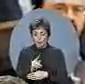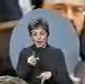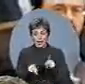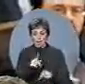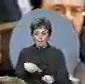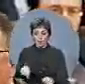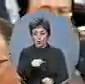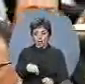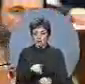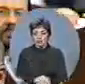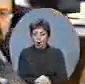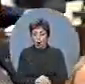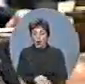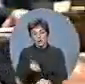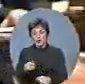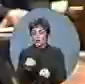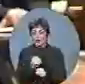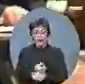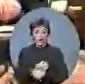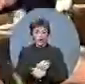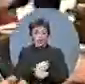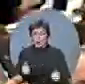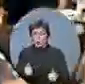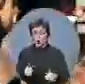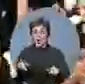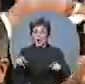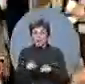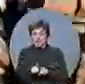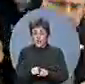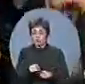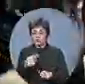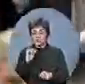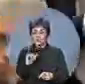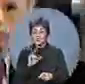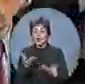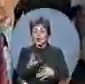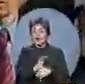the consequences to any Canadian, Mr. Speaker.